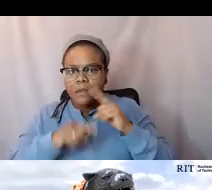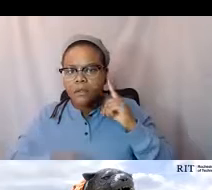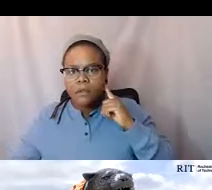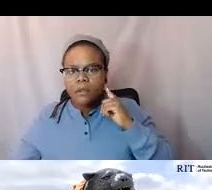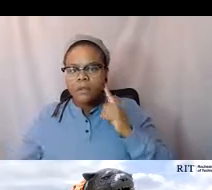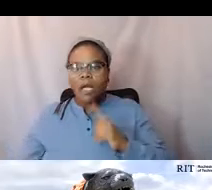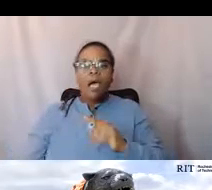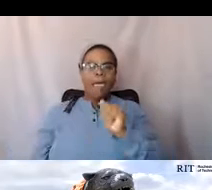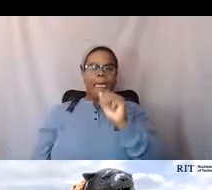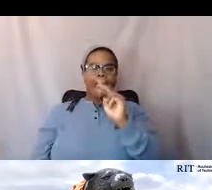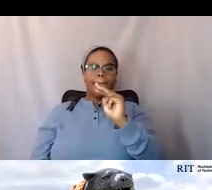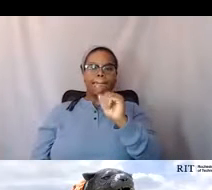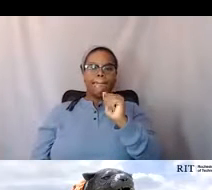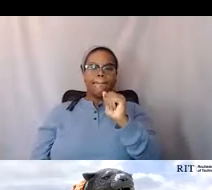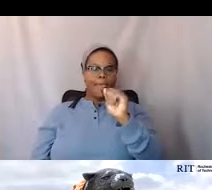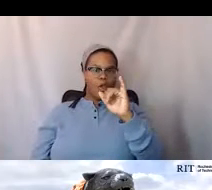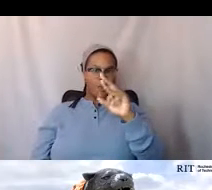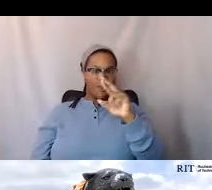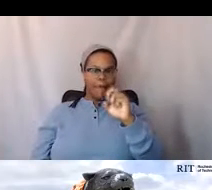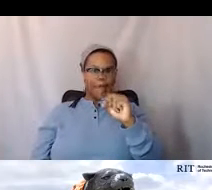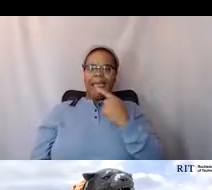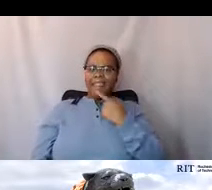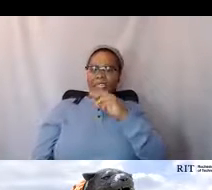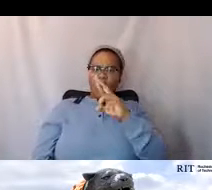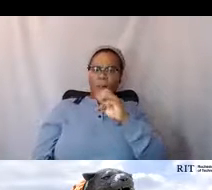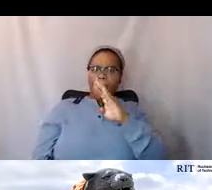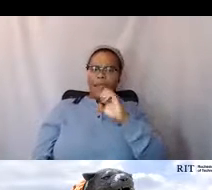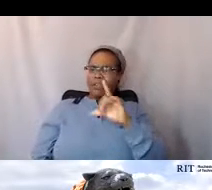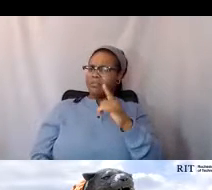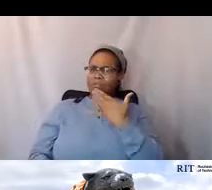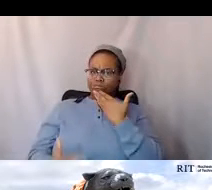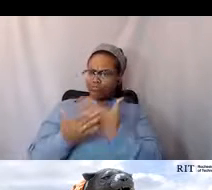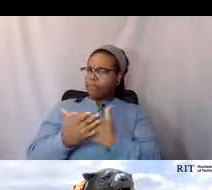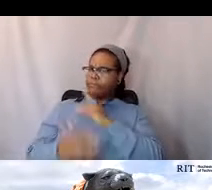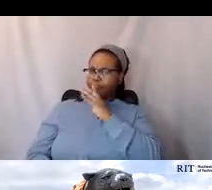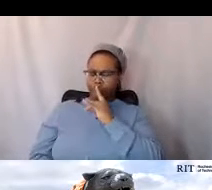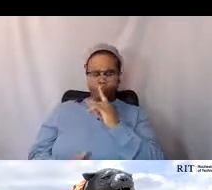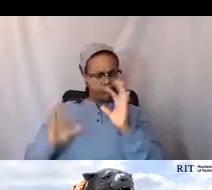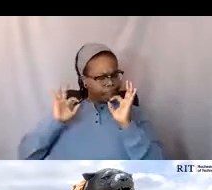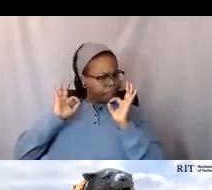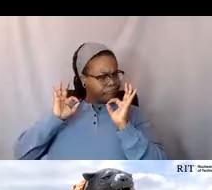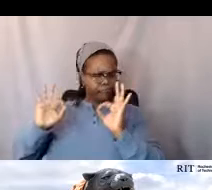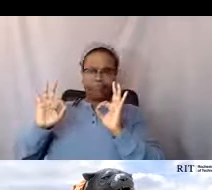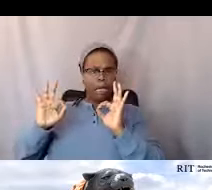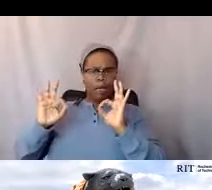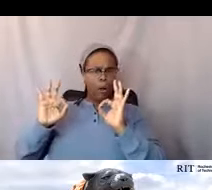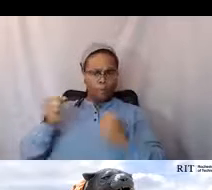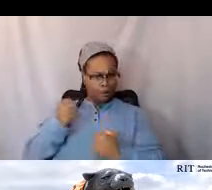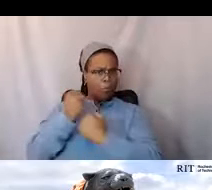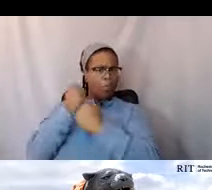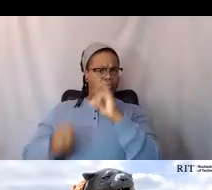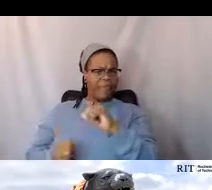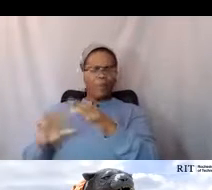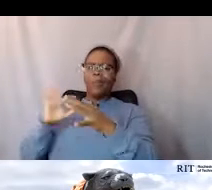I think Rebecca put it so well and so comprehensive, and I think that's, I would second what she just said in terms of the